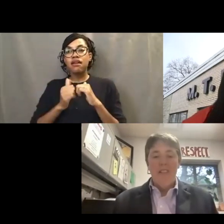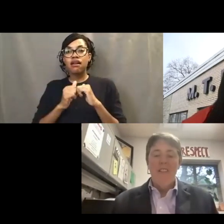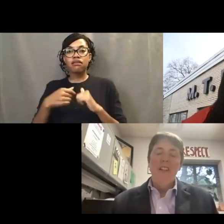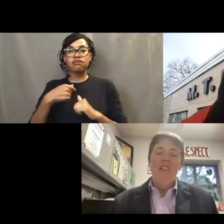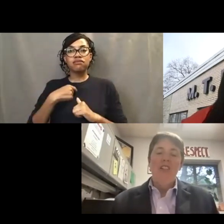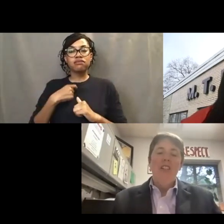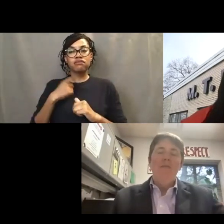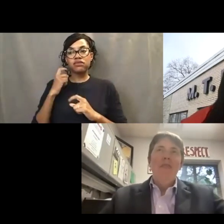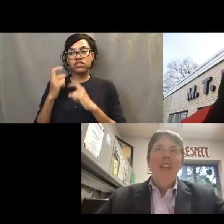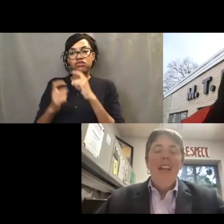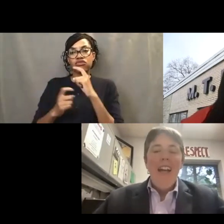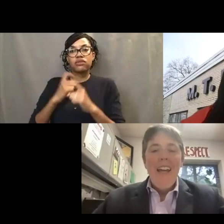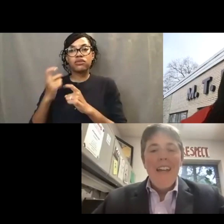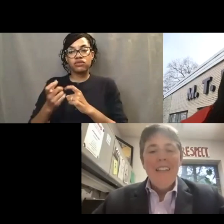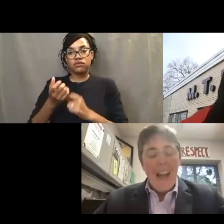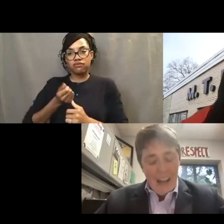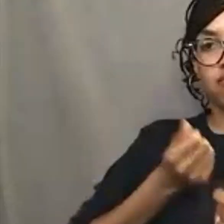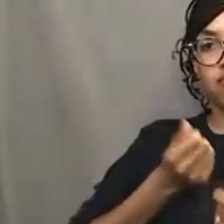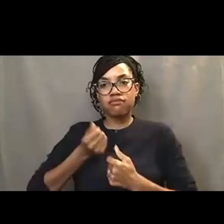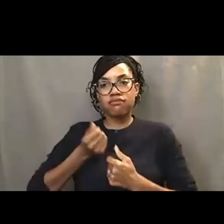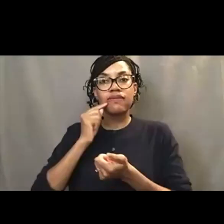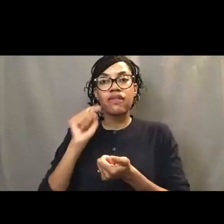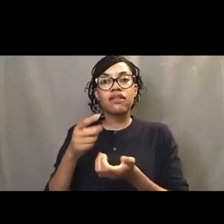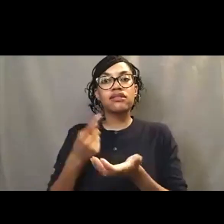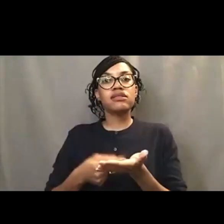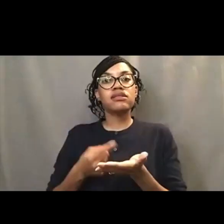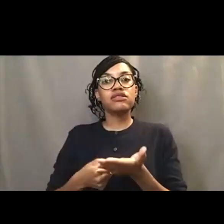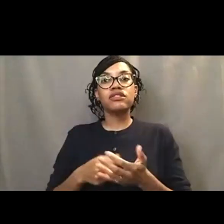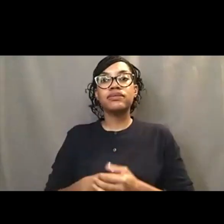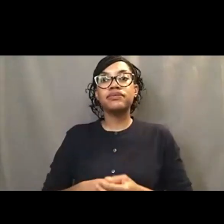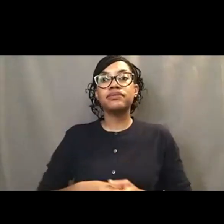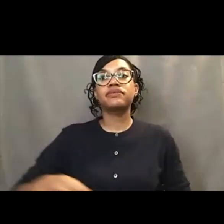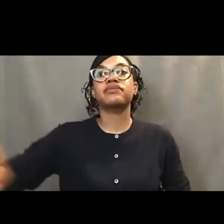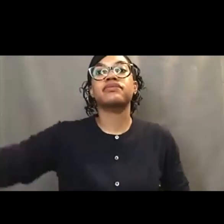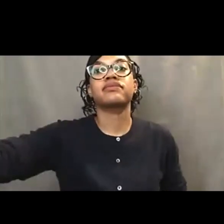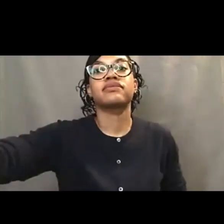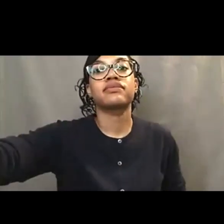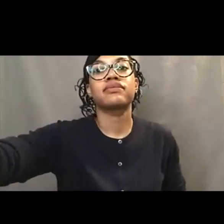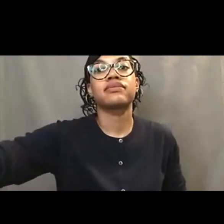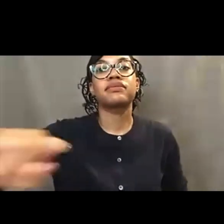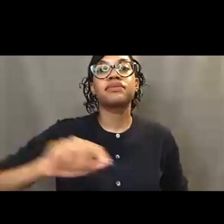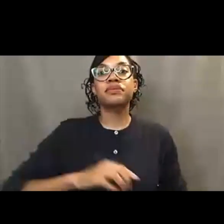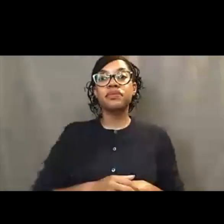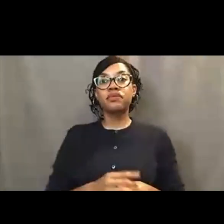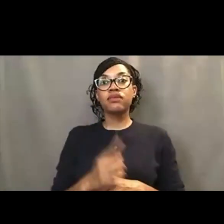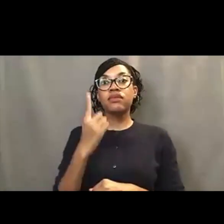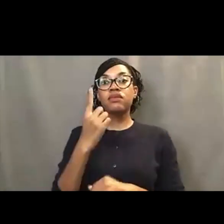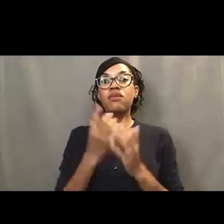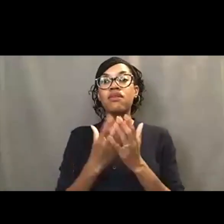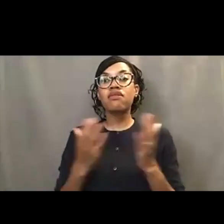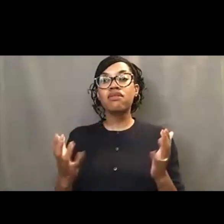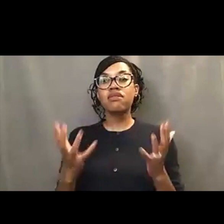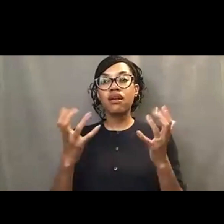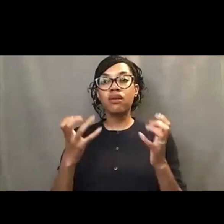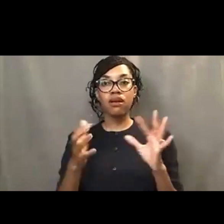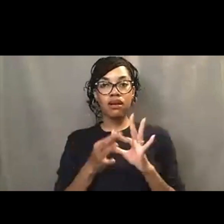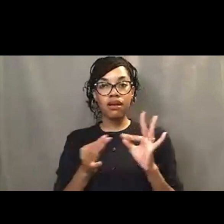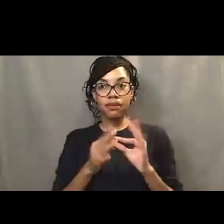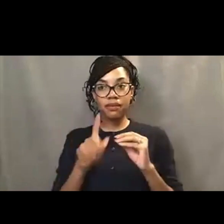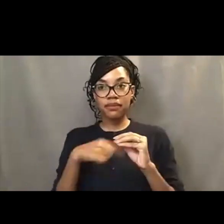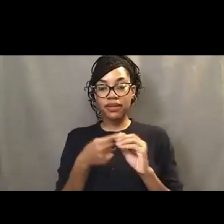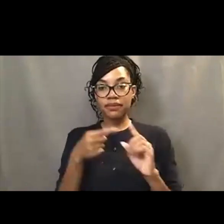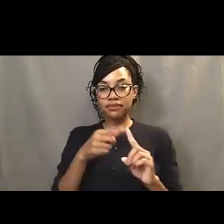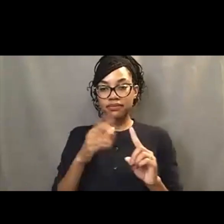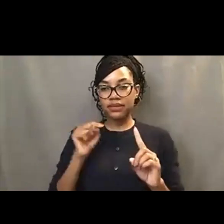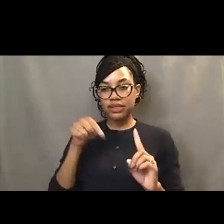this discussion. And I think it's what I want to ground myself in my discussion